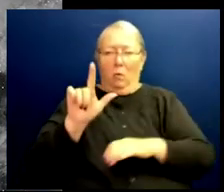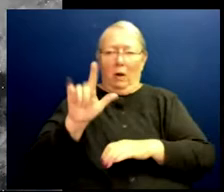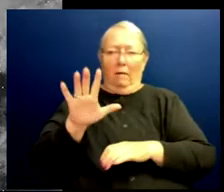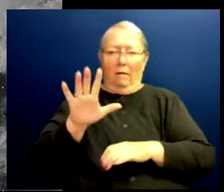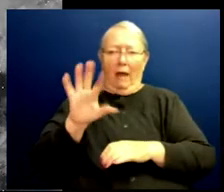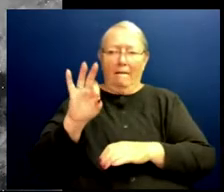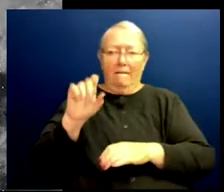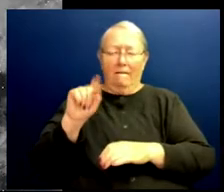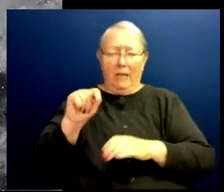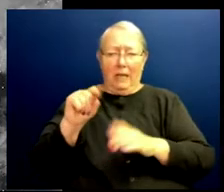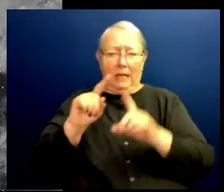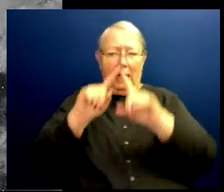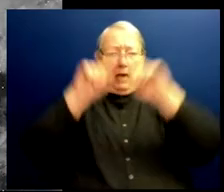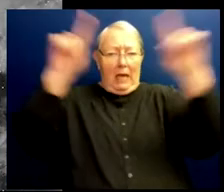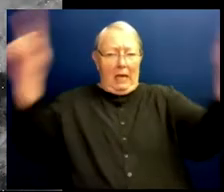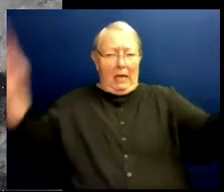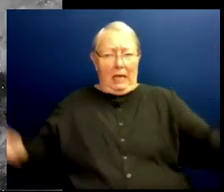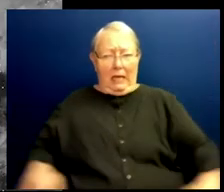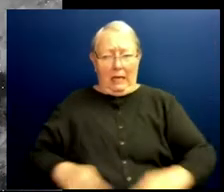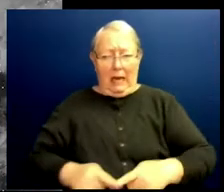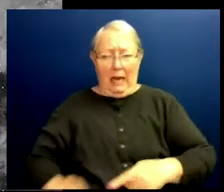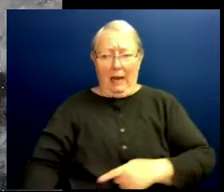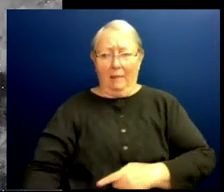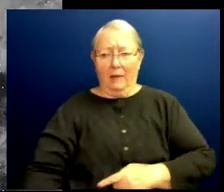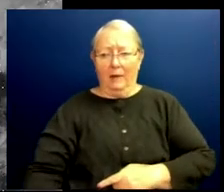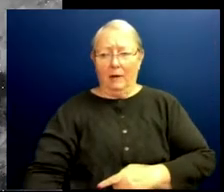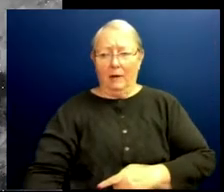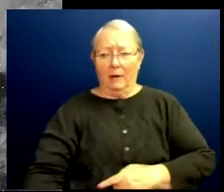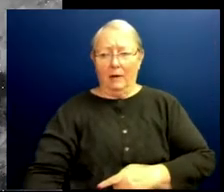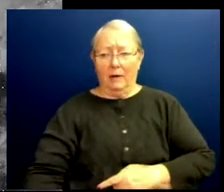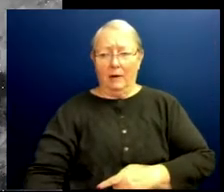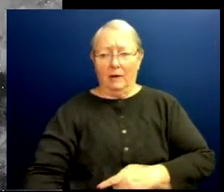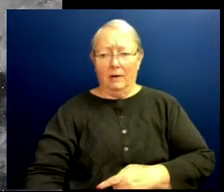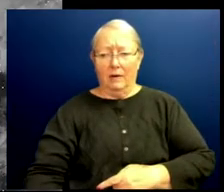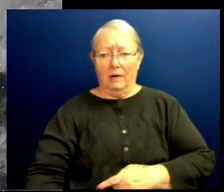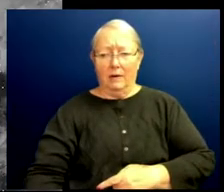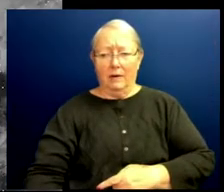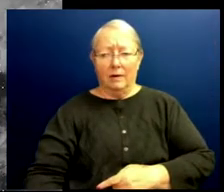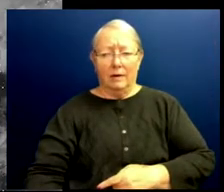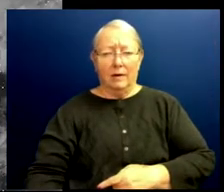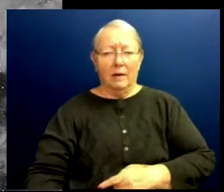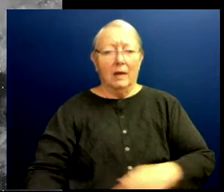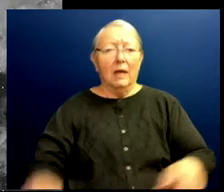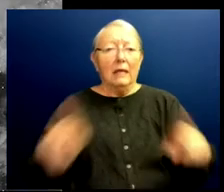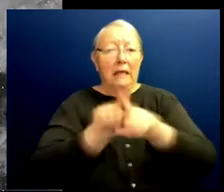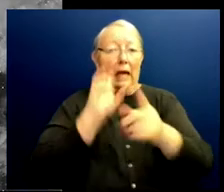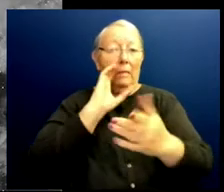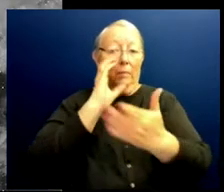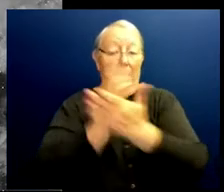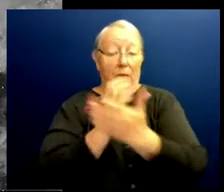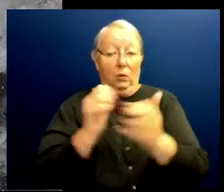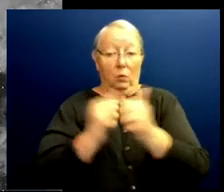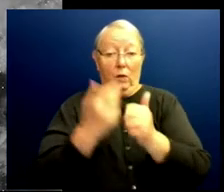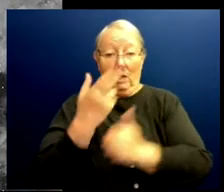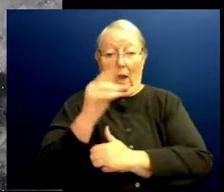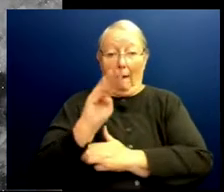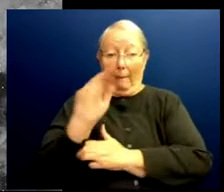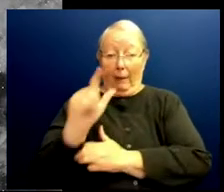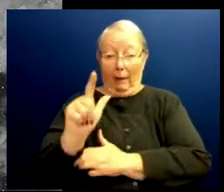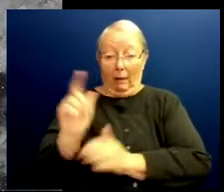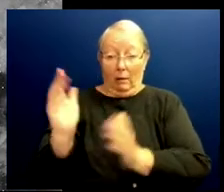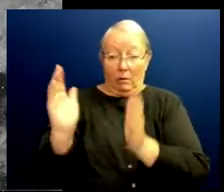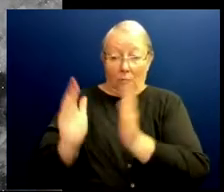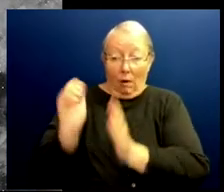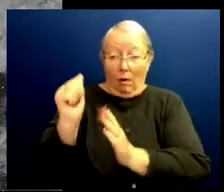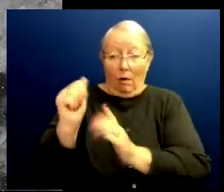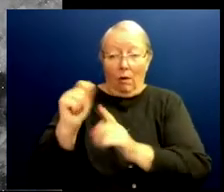same picture of the sky taken with Hubble telescope, much smaller telescope, but because it's in space